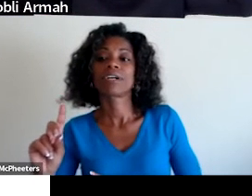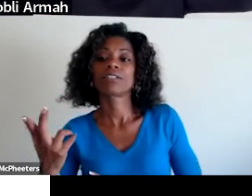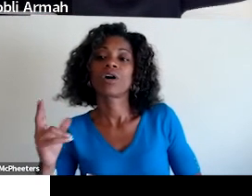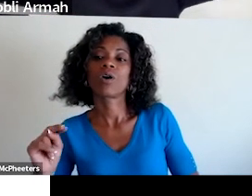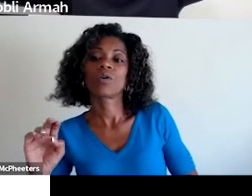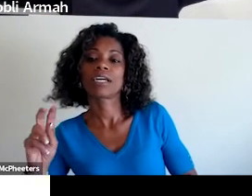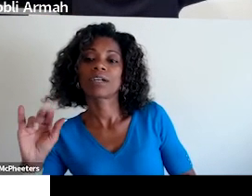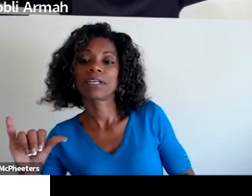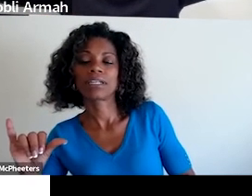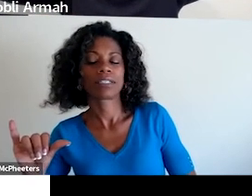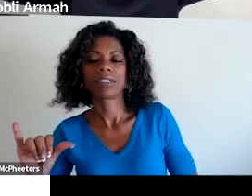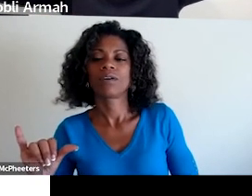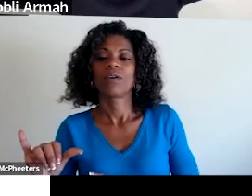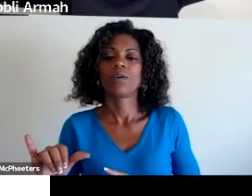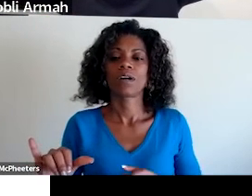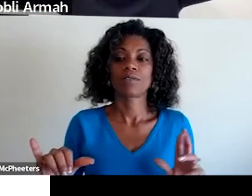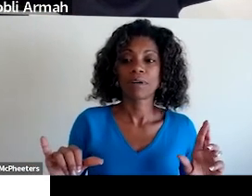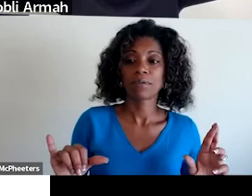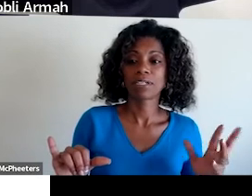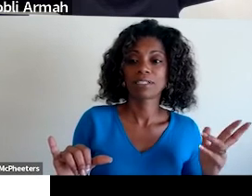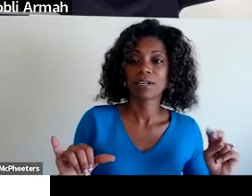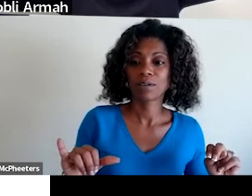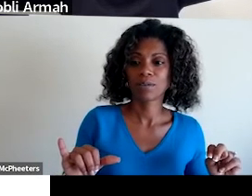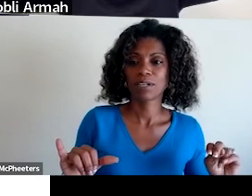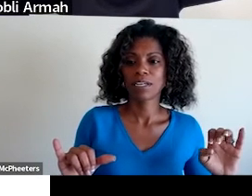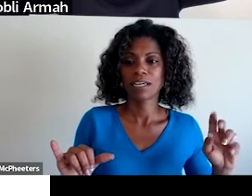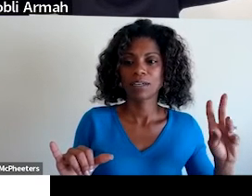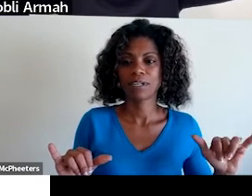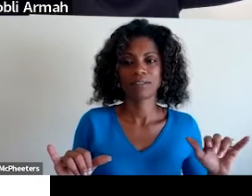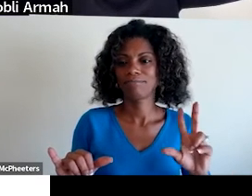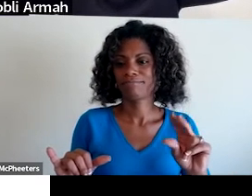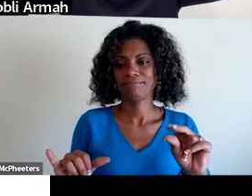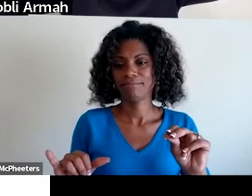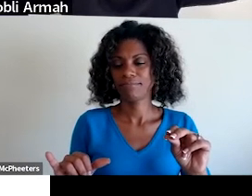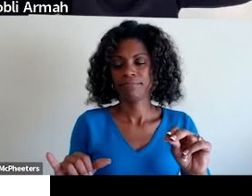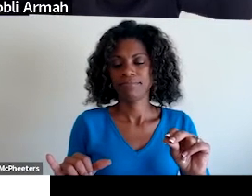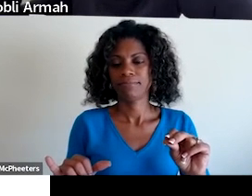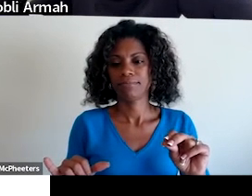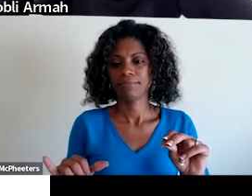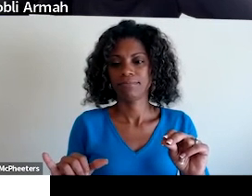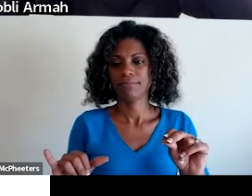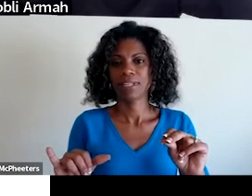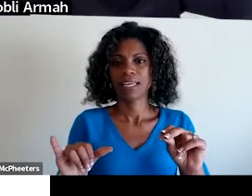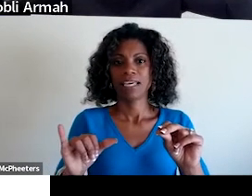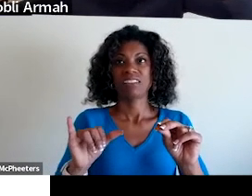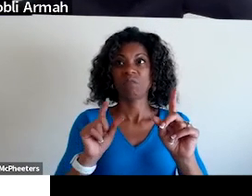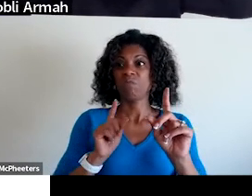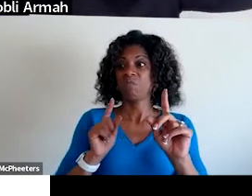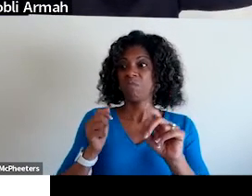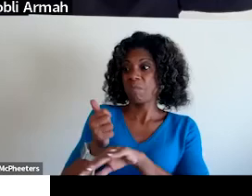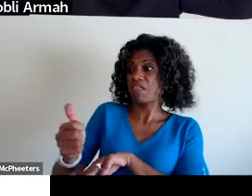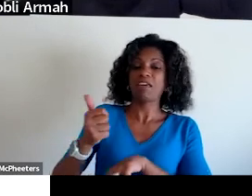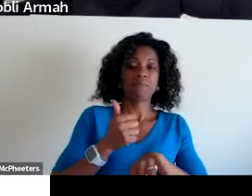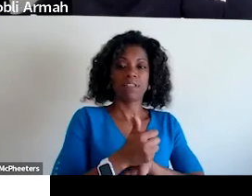the conversation in that big media discourse comment that I made earlier. I want you to bring it down, or actually bring